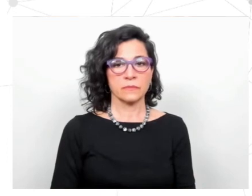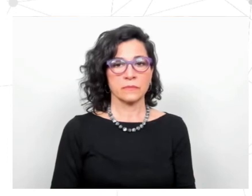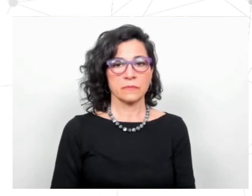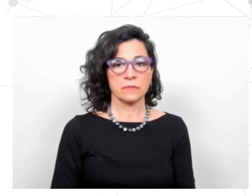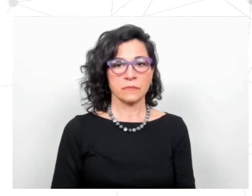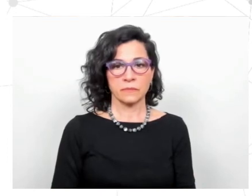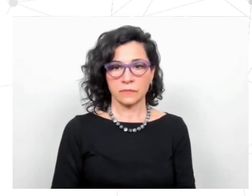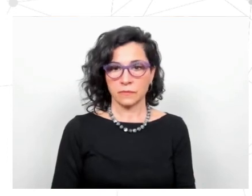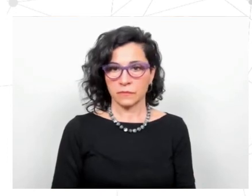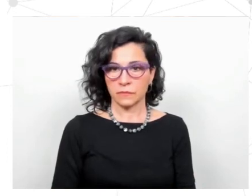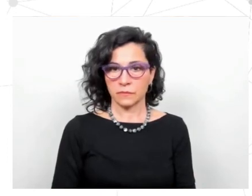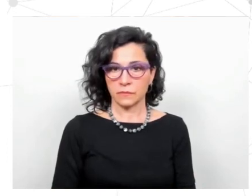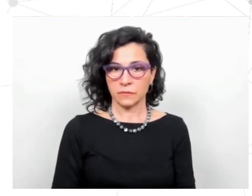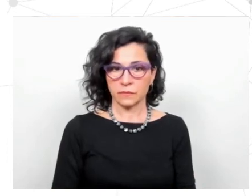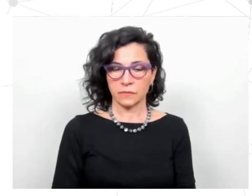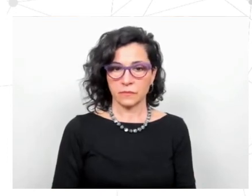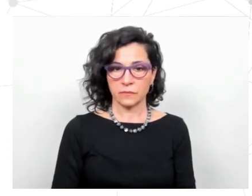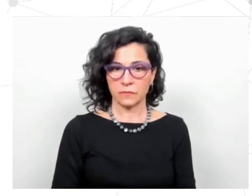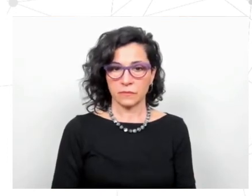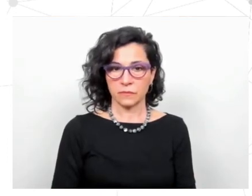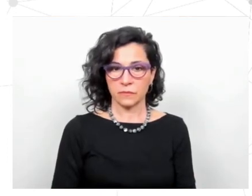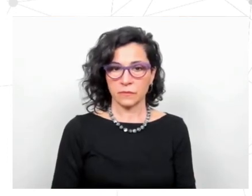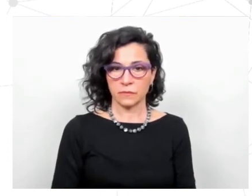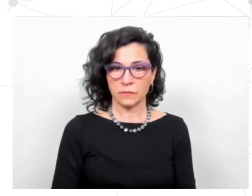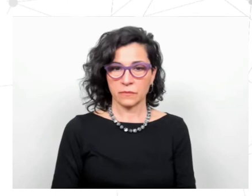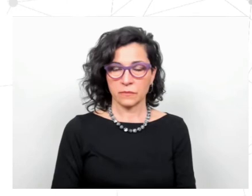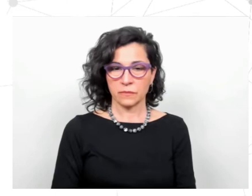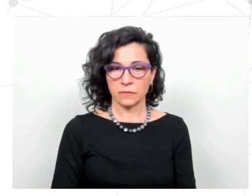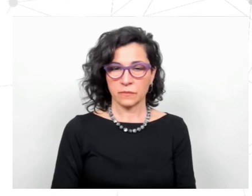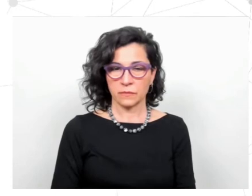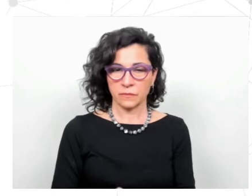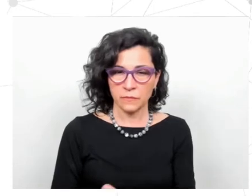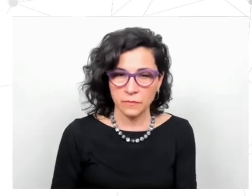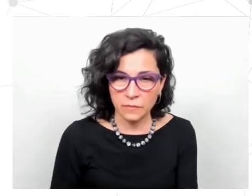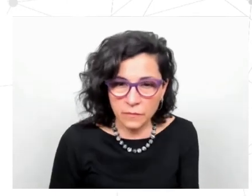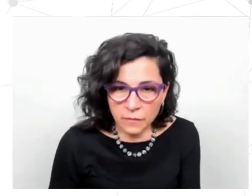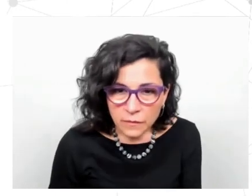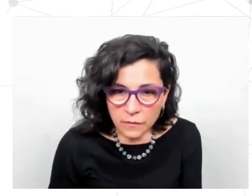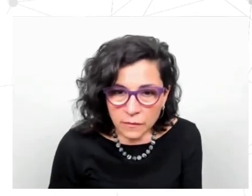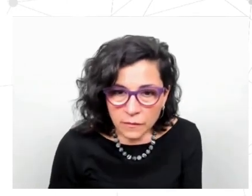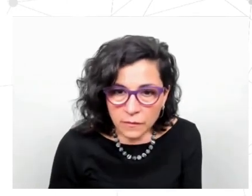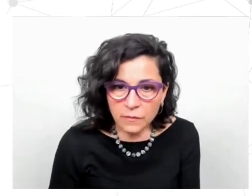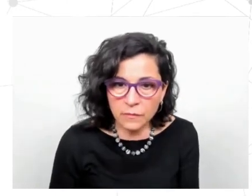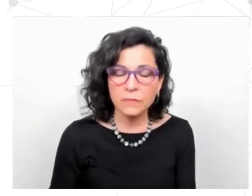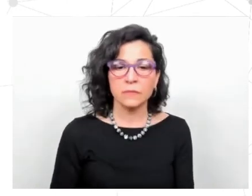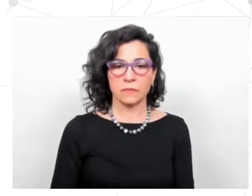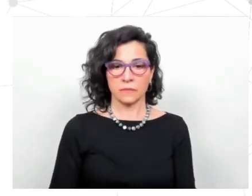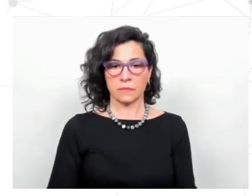we know that Microsoft is focusing on accessibility, but what concretely